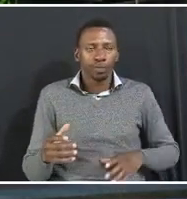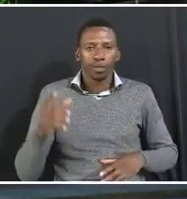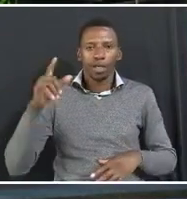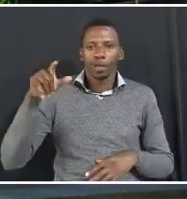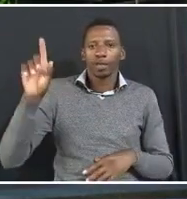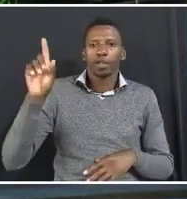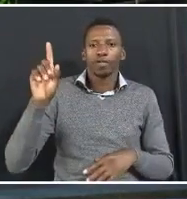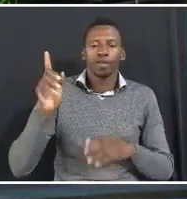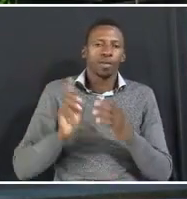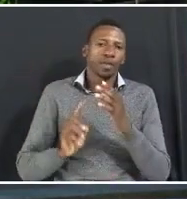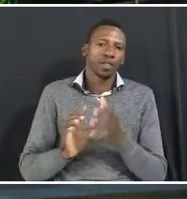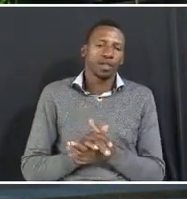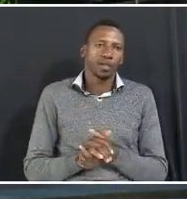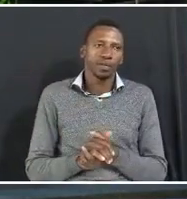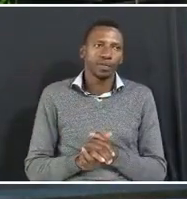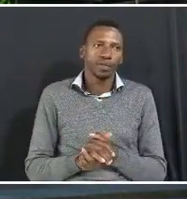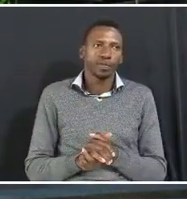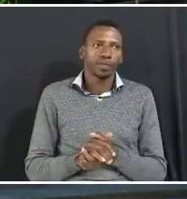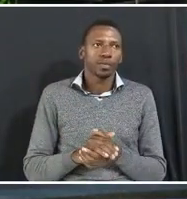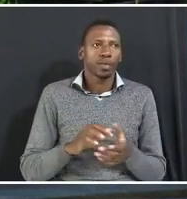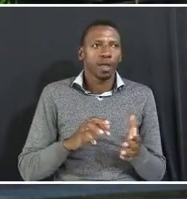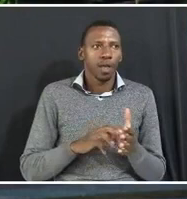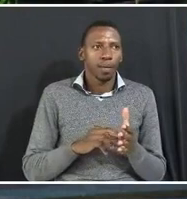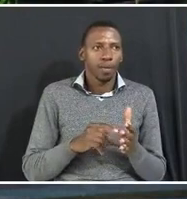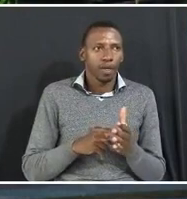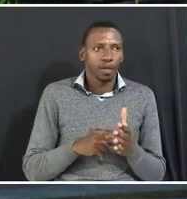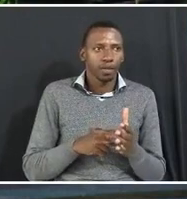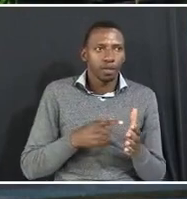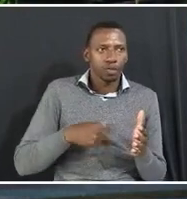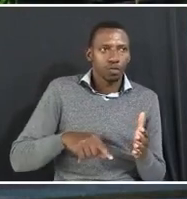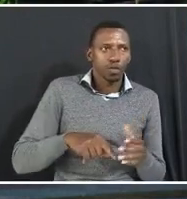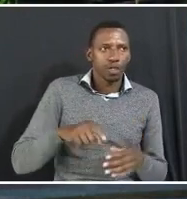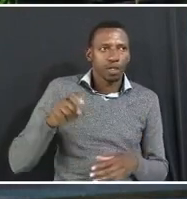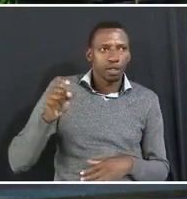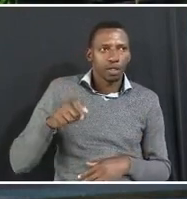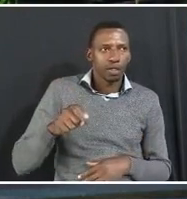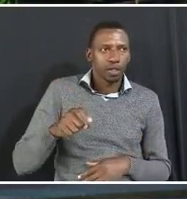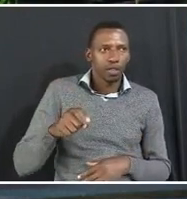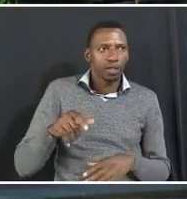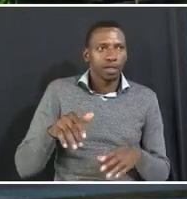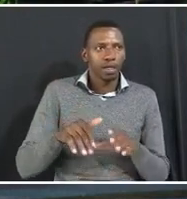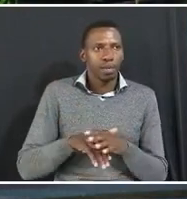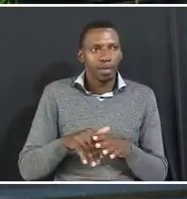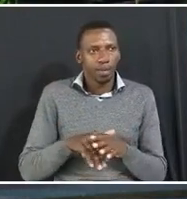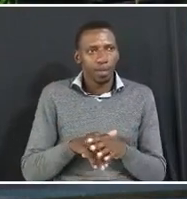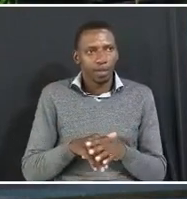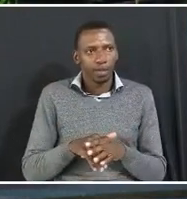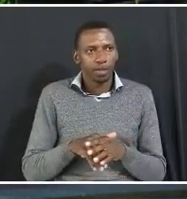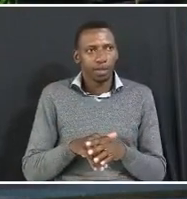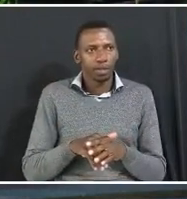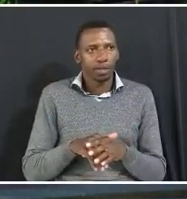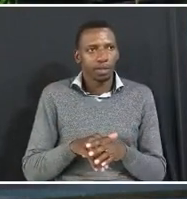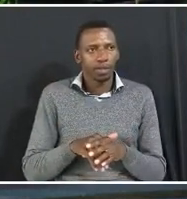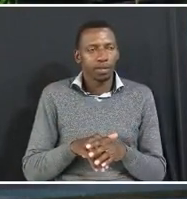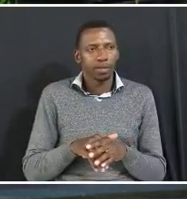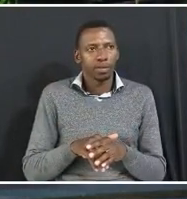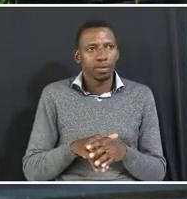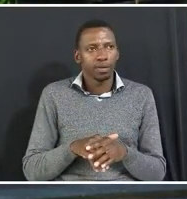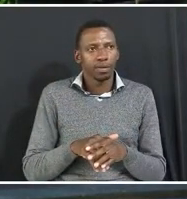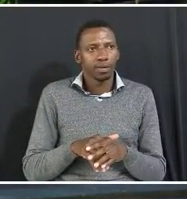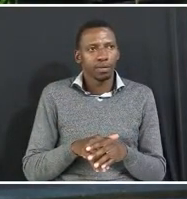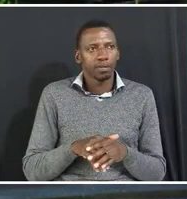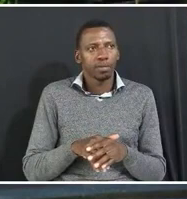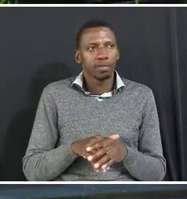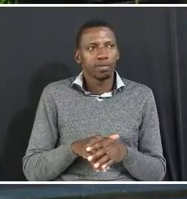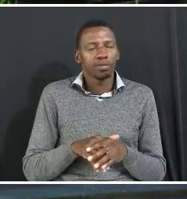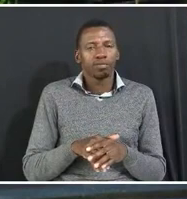only in his way. So it means that we need members to be actually true assets. You know,